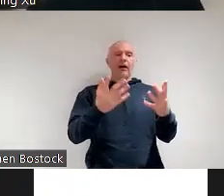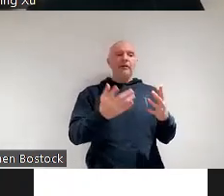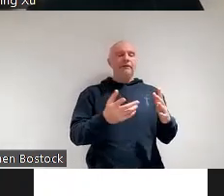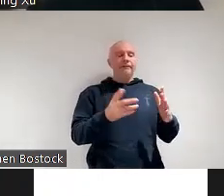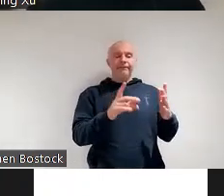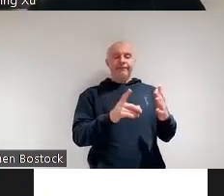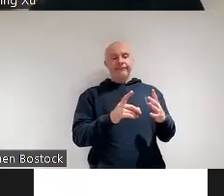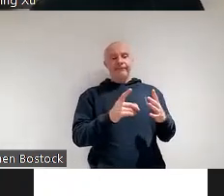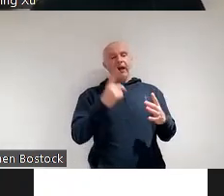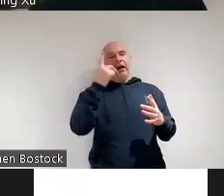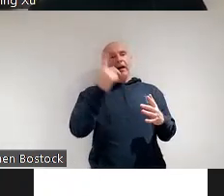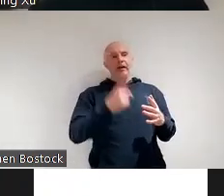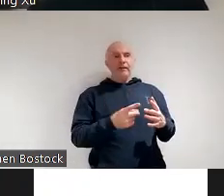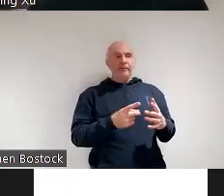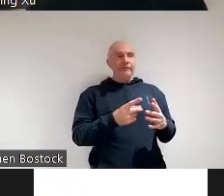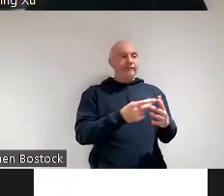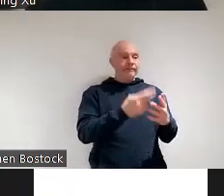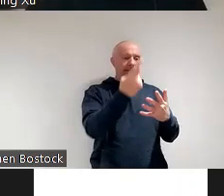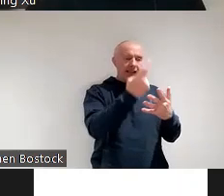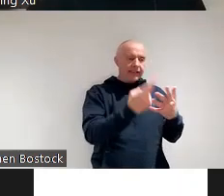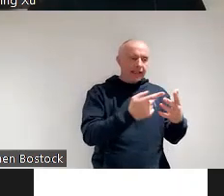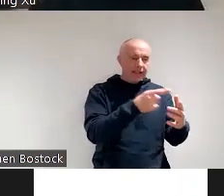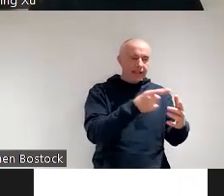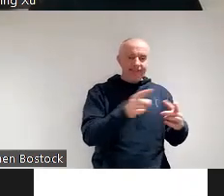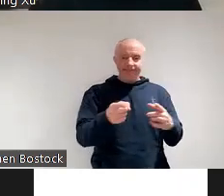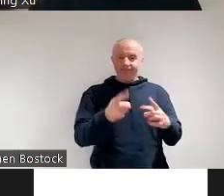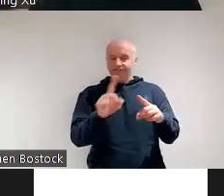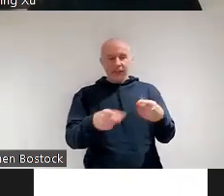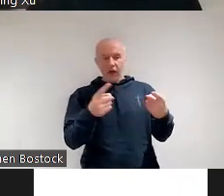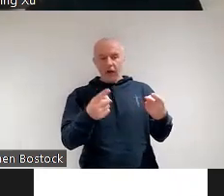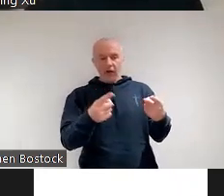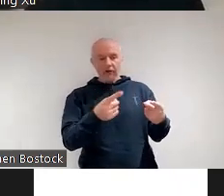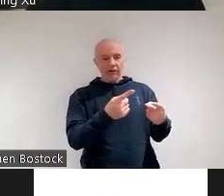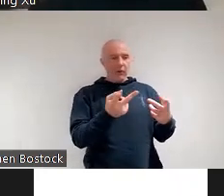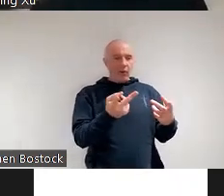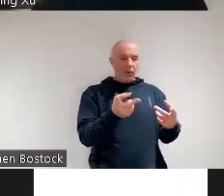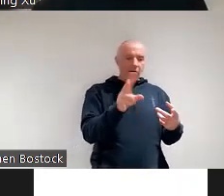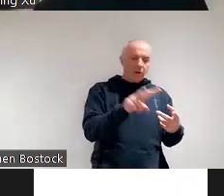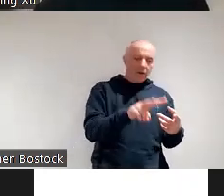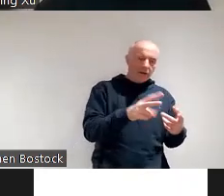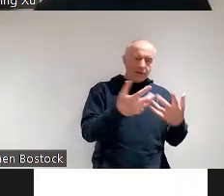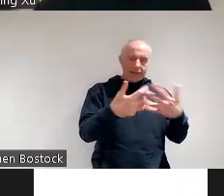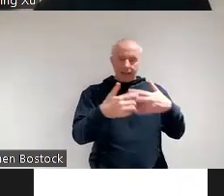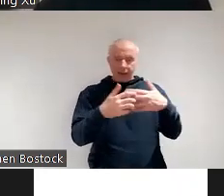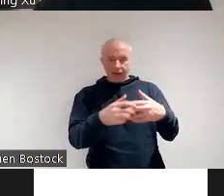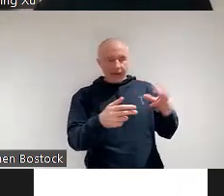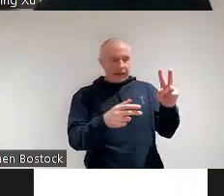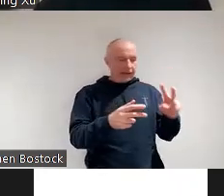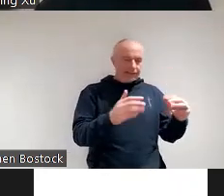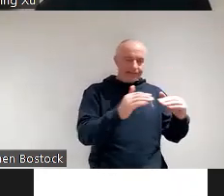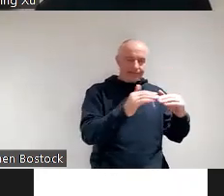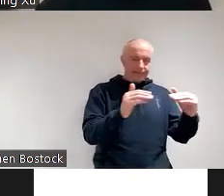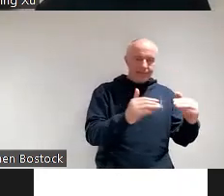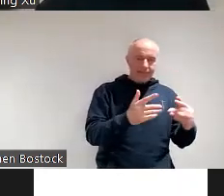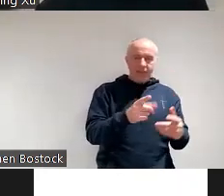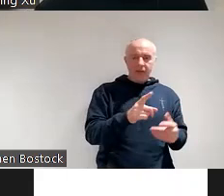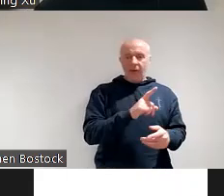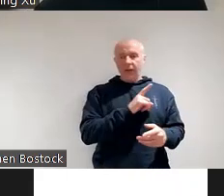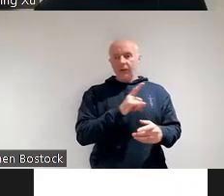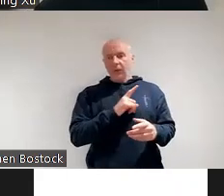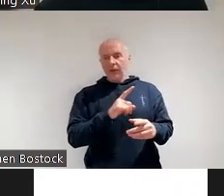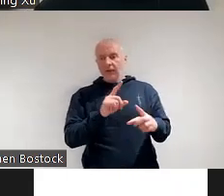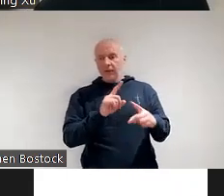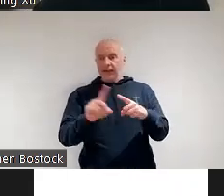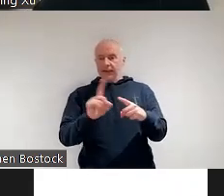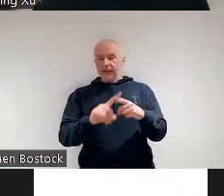certain electrical design, but you have to compromise certain mechanical design, or the other way around. So this is why sometimes the engineers coming from different